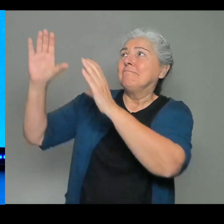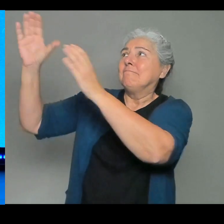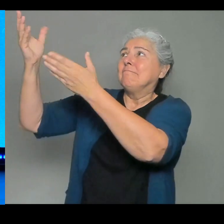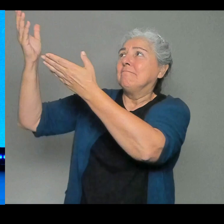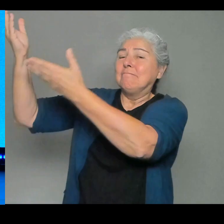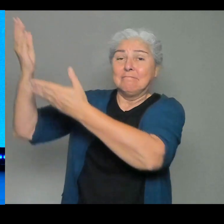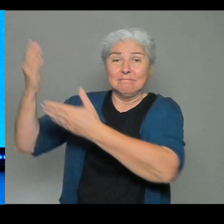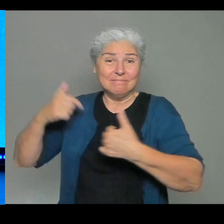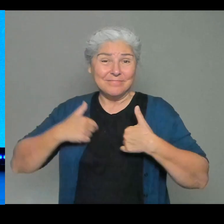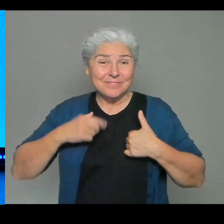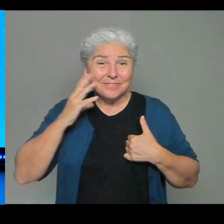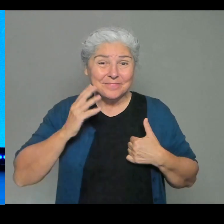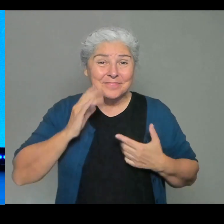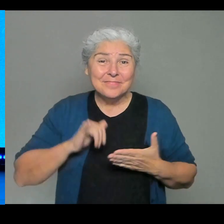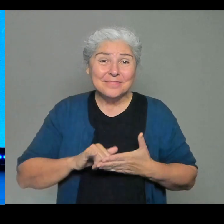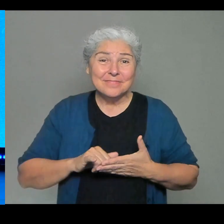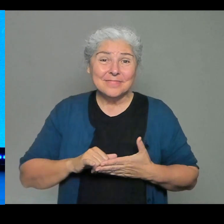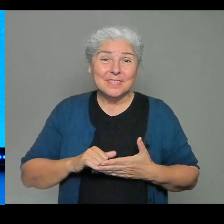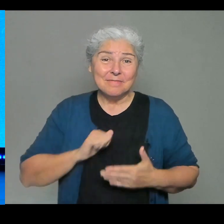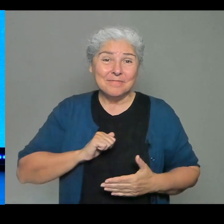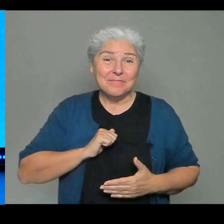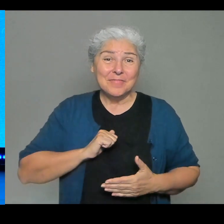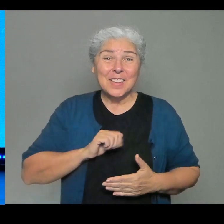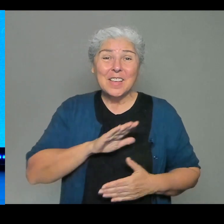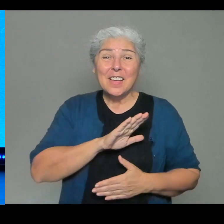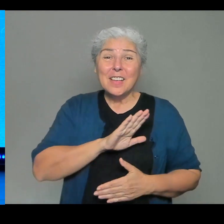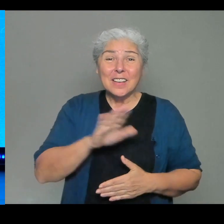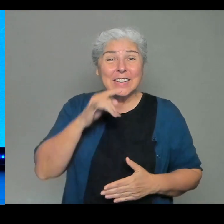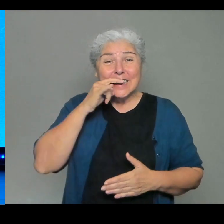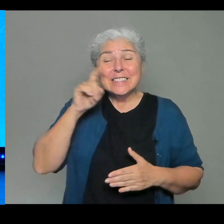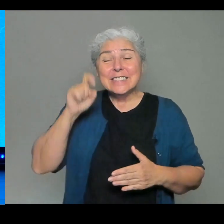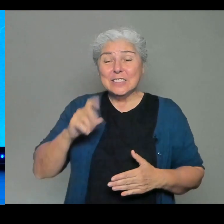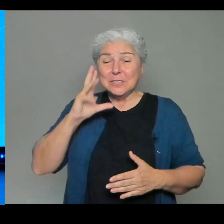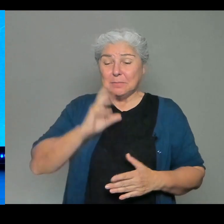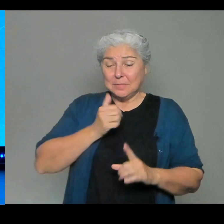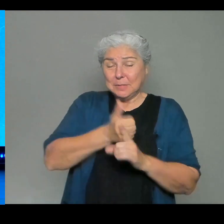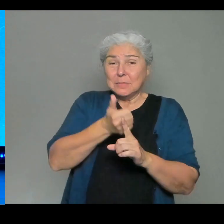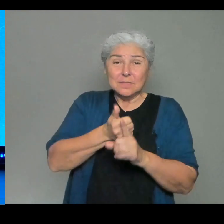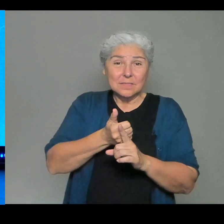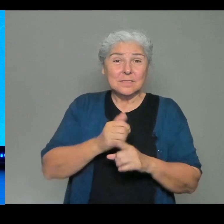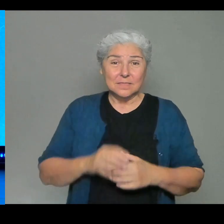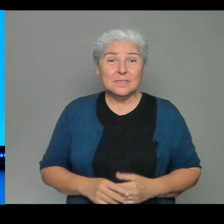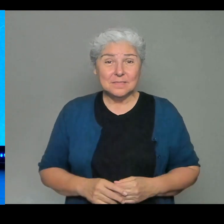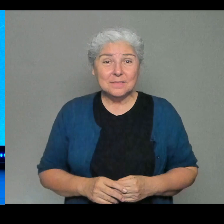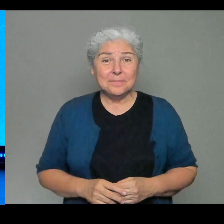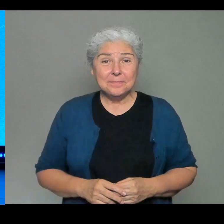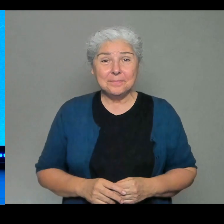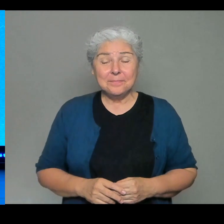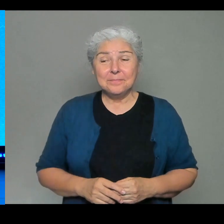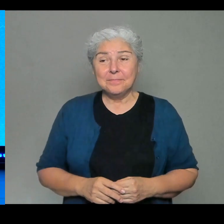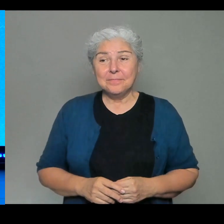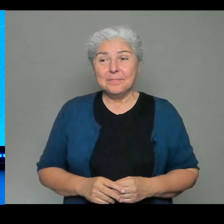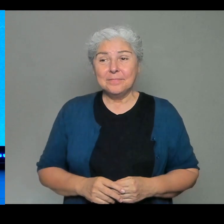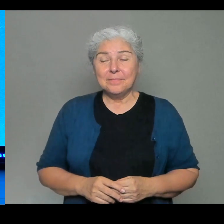I've been there, and they need to see it for themselves.